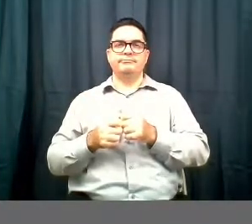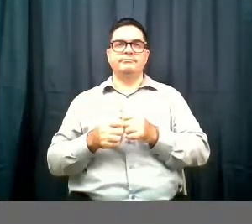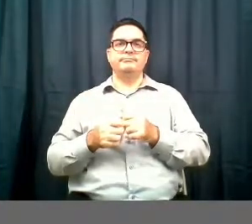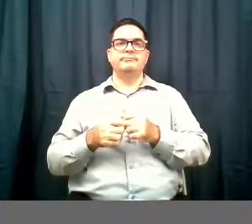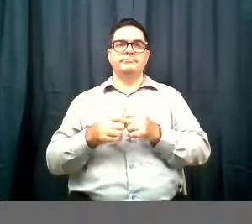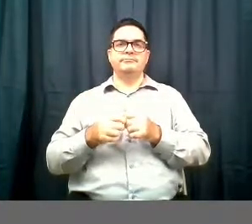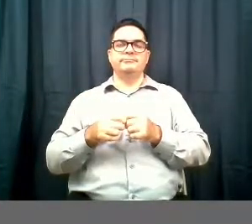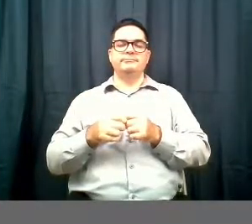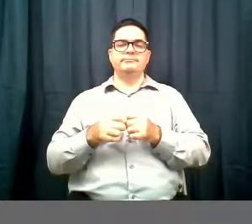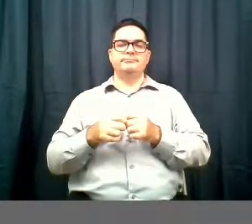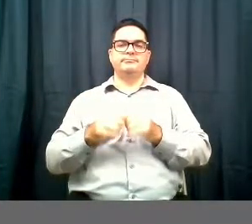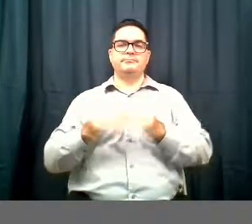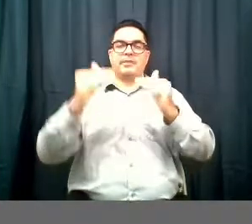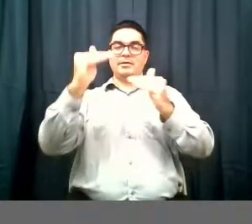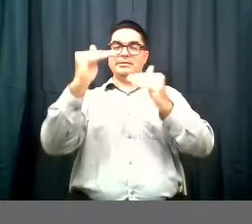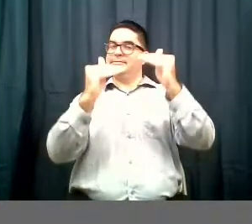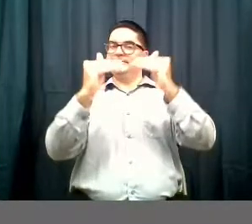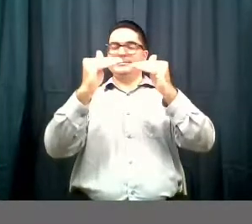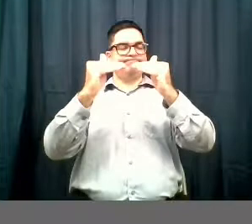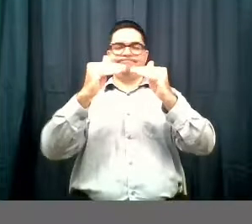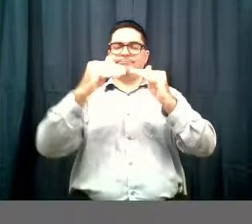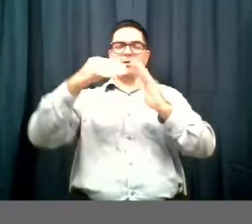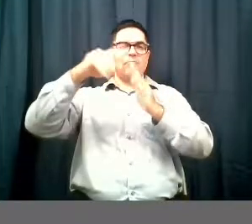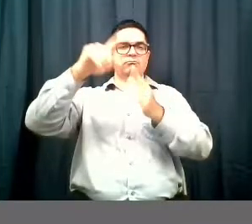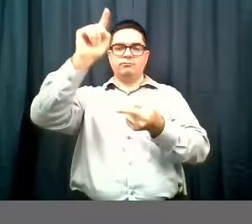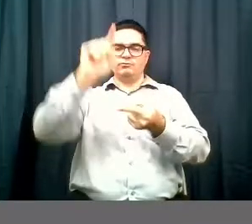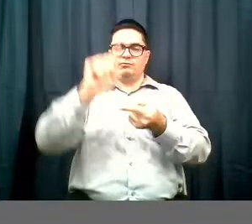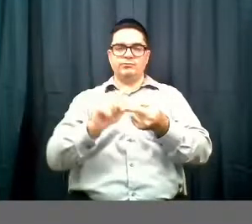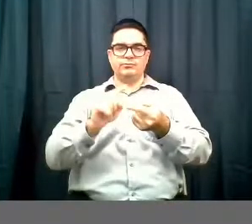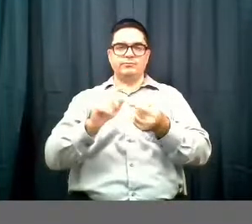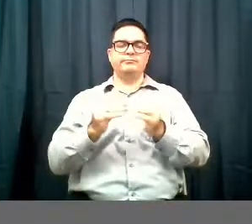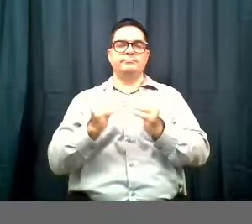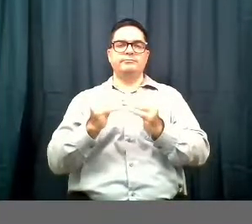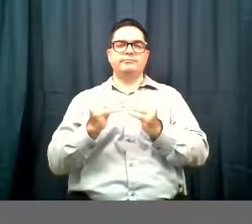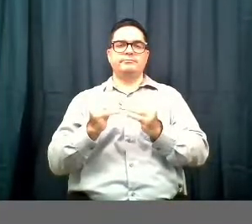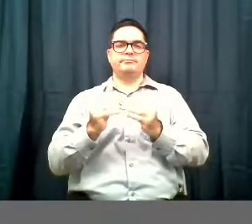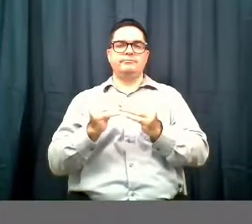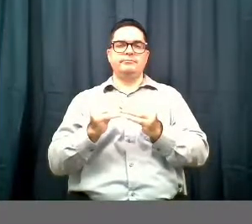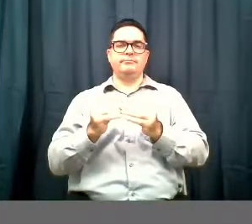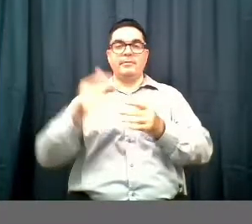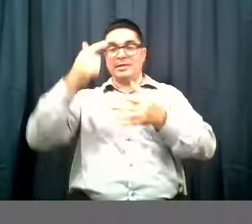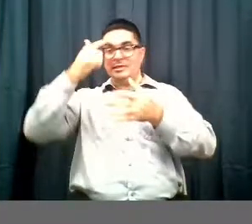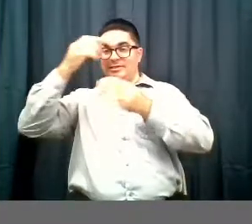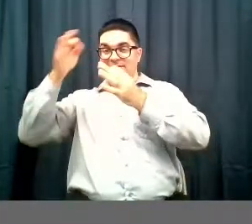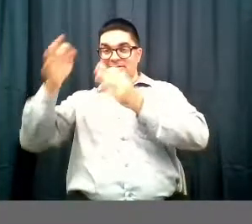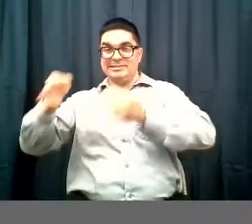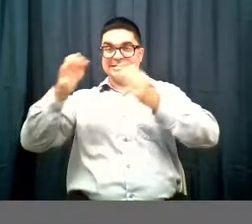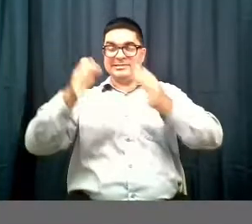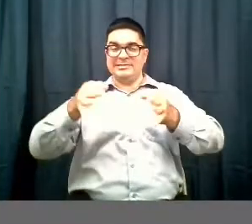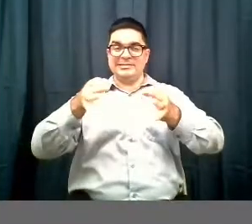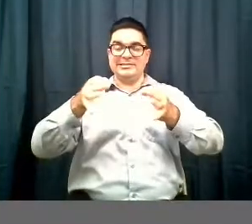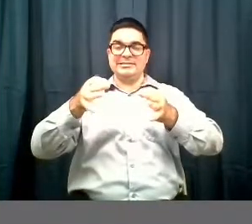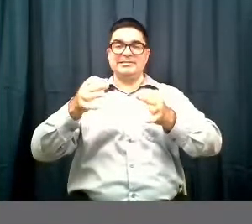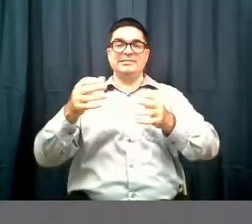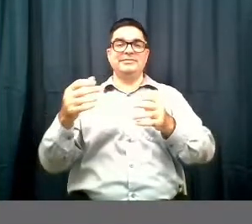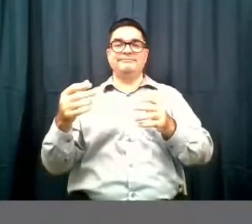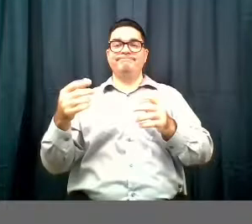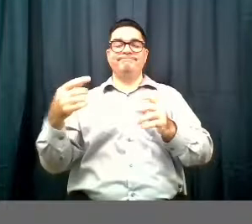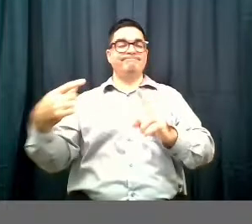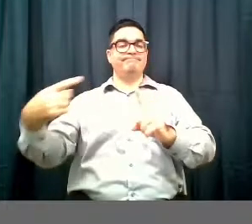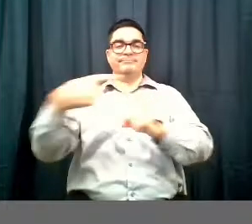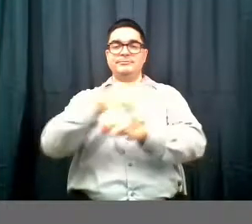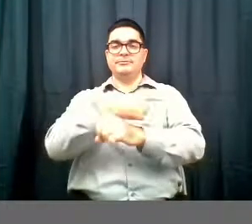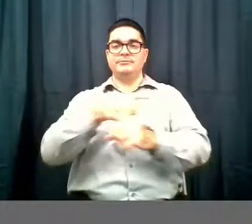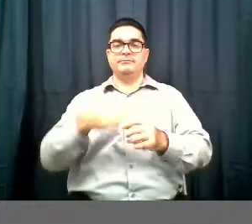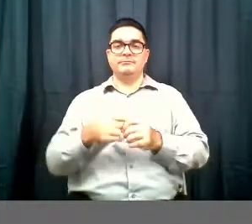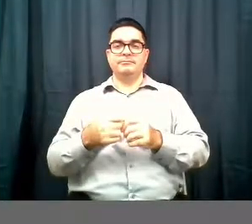revenue shortfalls that impaired strategic decision-making. In fact, at one point, the government's TSA or Treasury bank balance